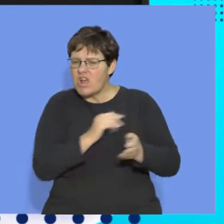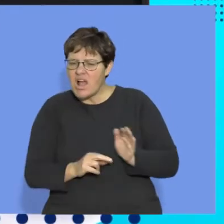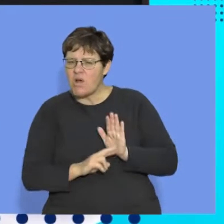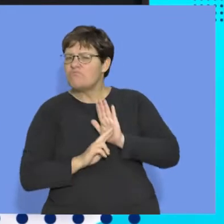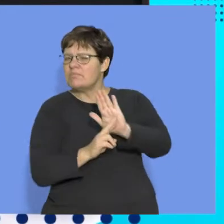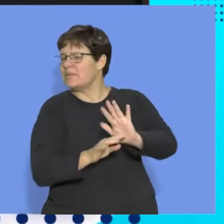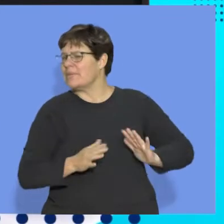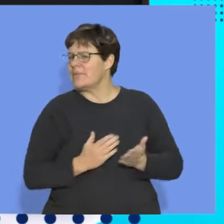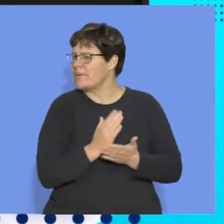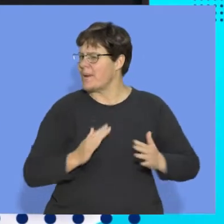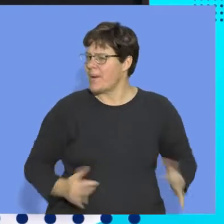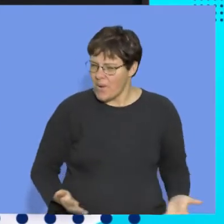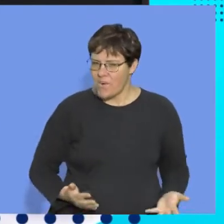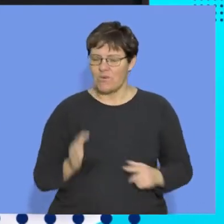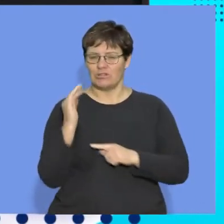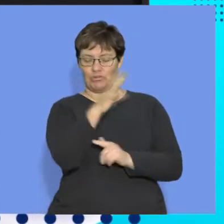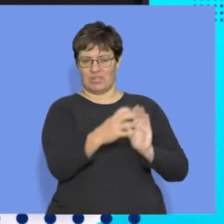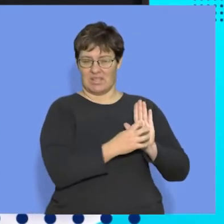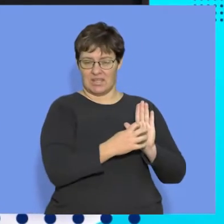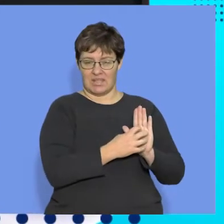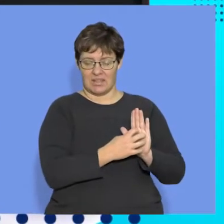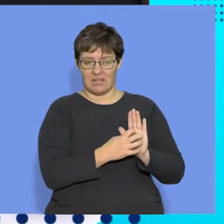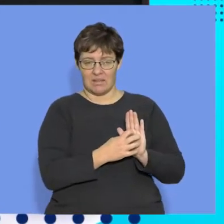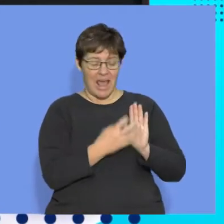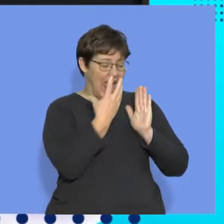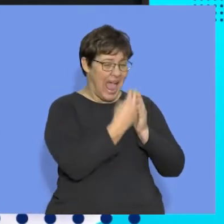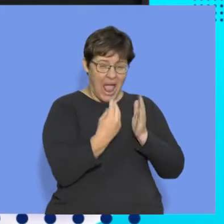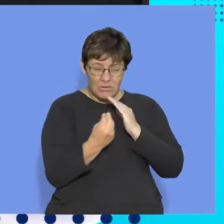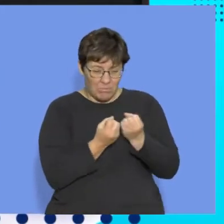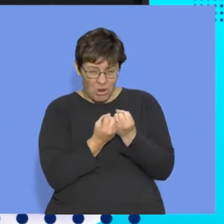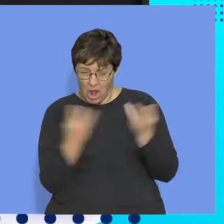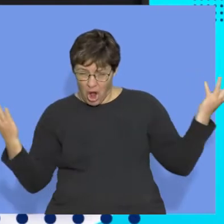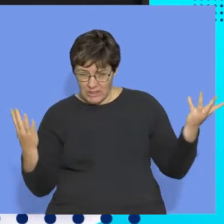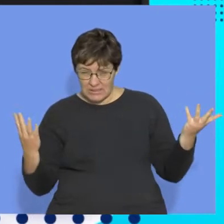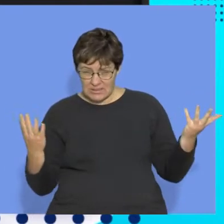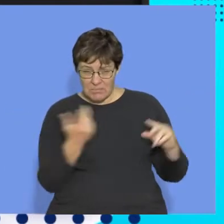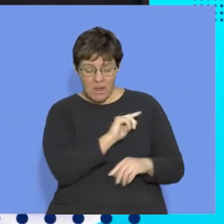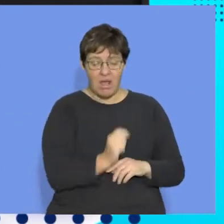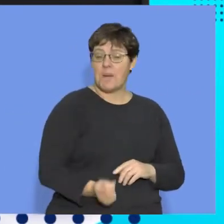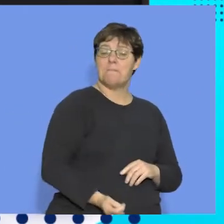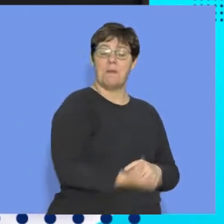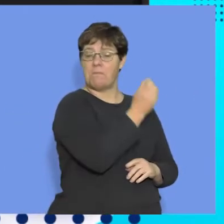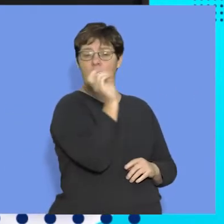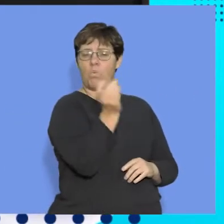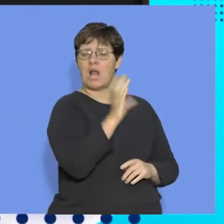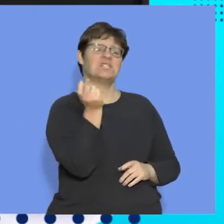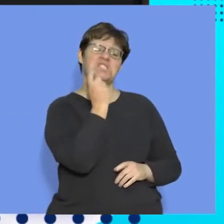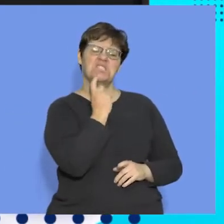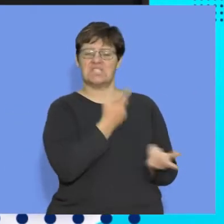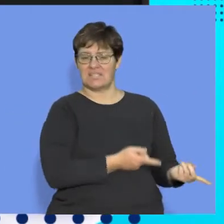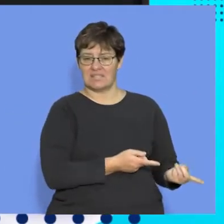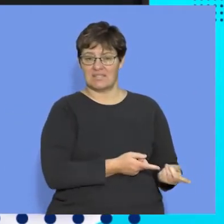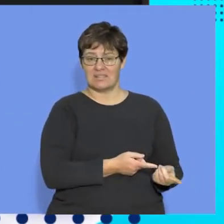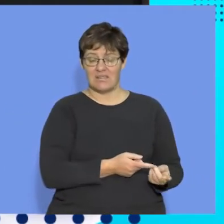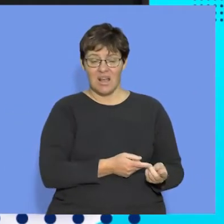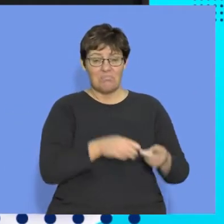tree diagram, especially if you have lots of outcome. I mean, if I flip a coin once, easy to deal with that. But if I